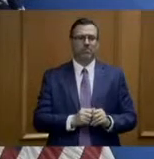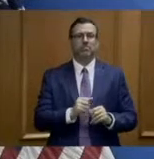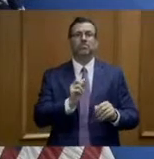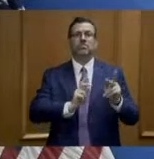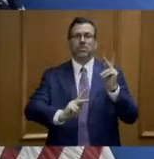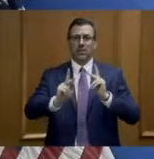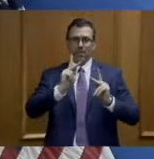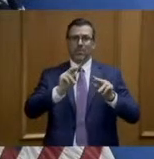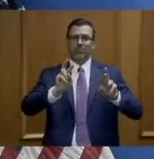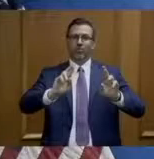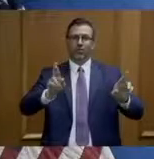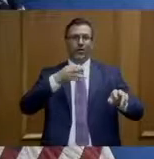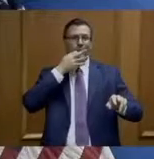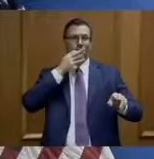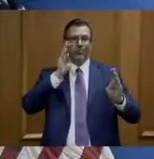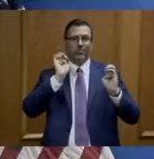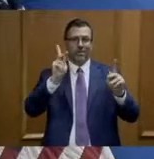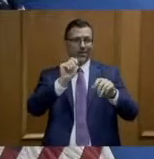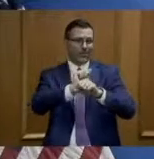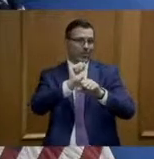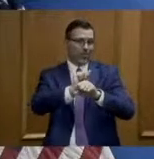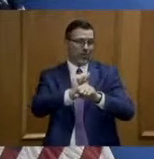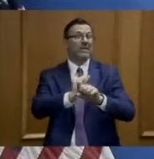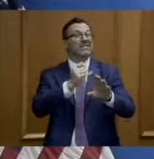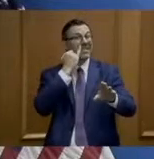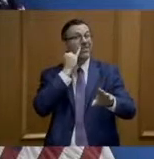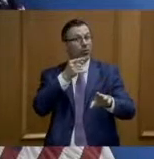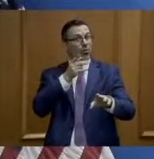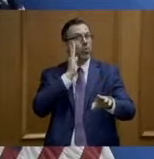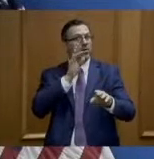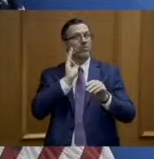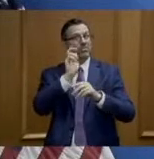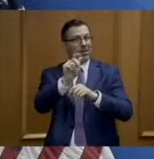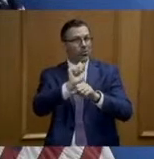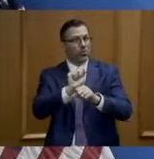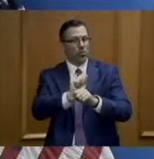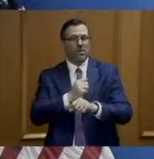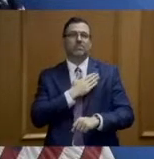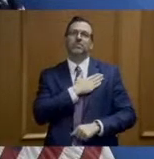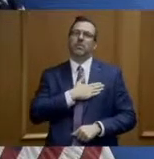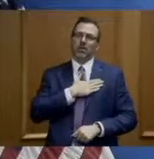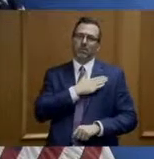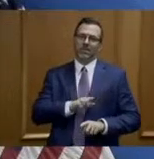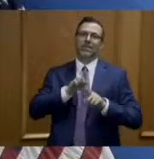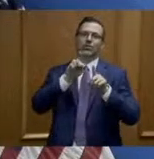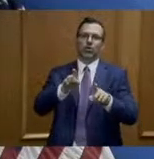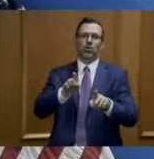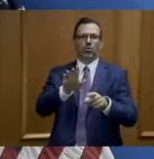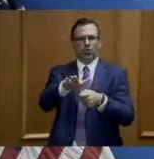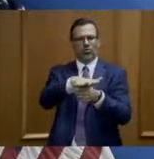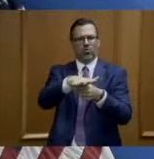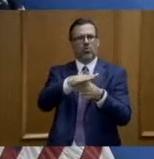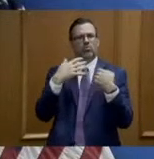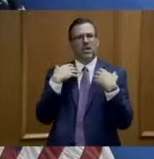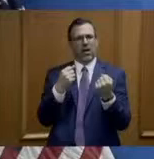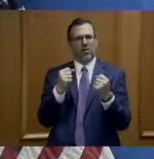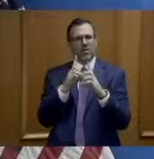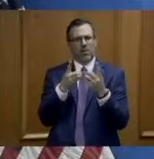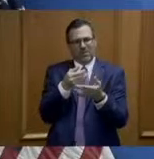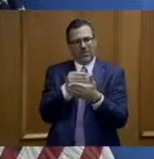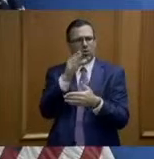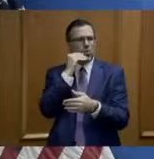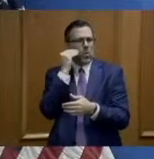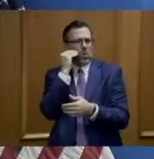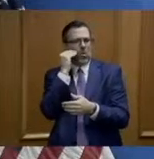work, especially those going back to work, we encourage you to get tested at your local health department. Your local